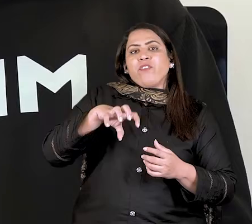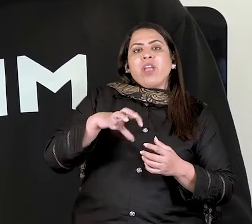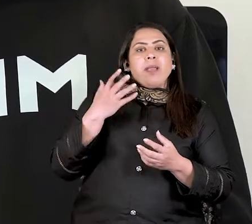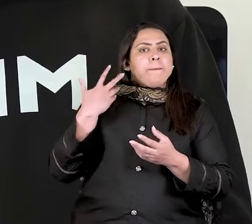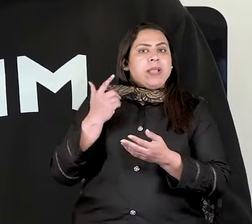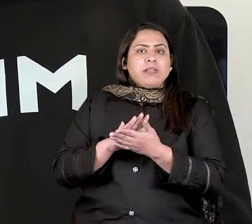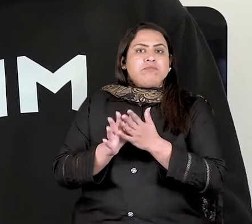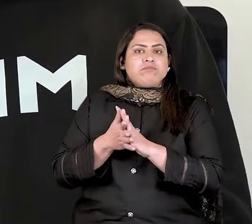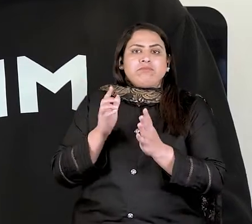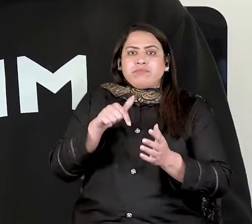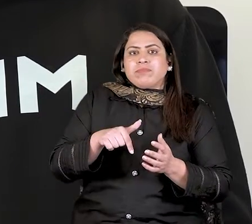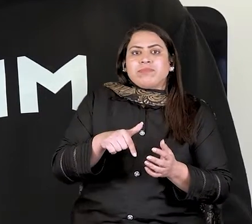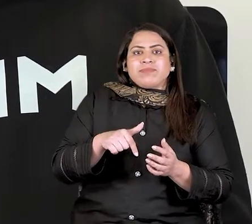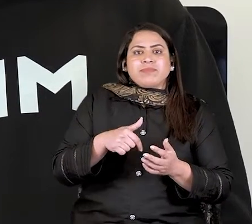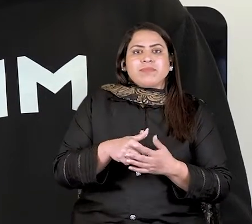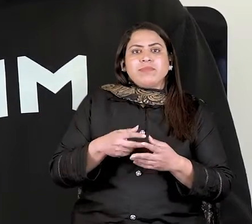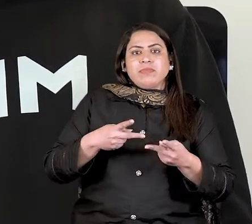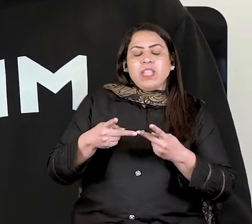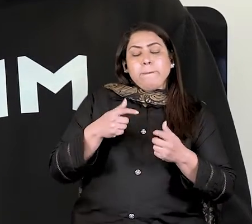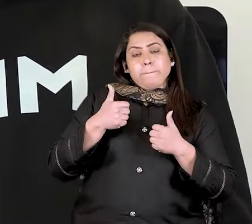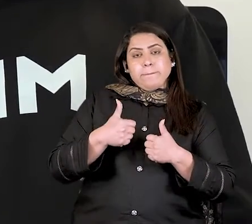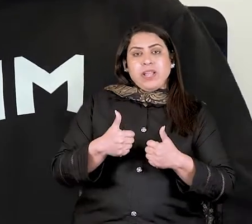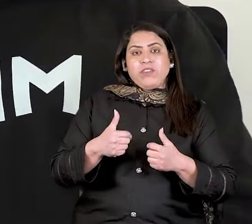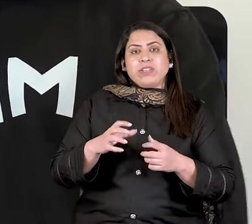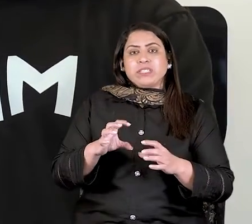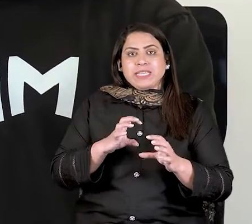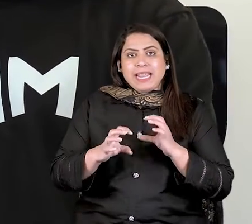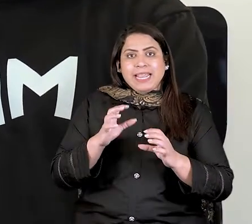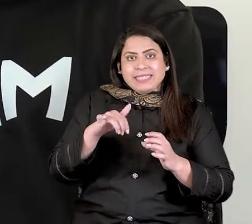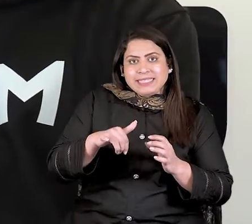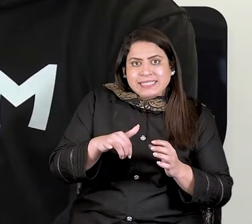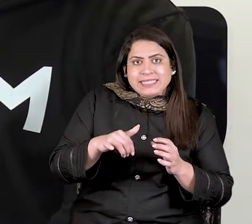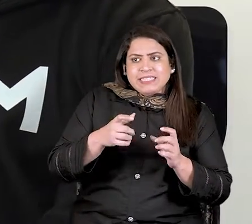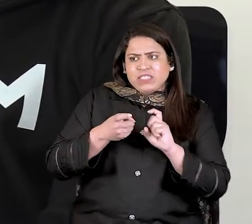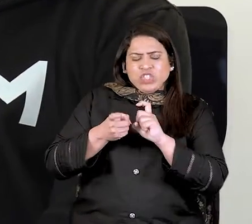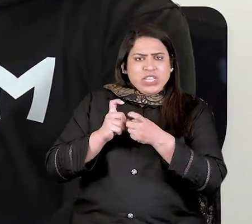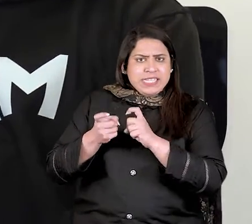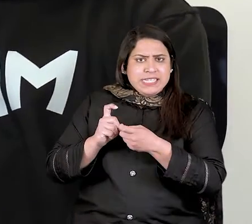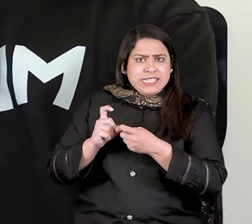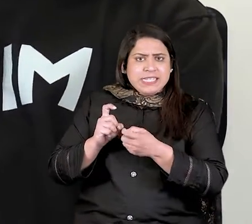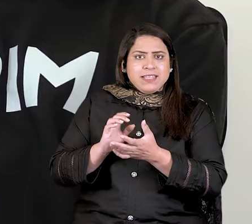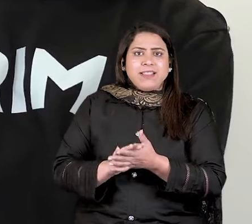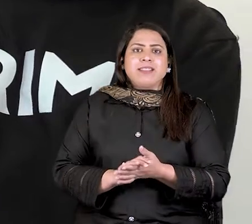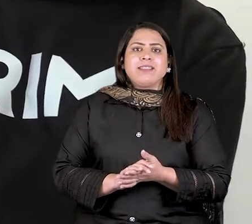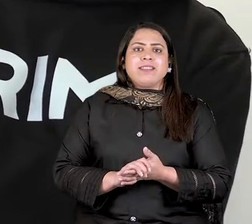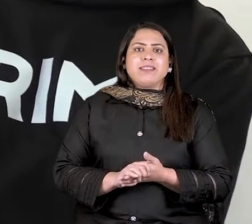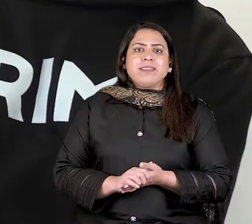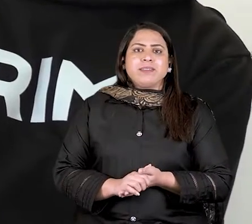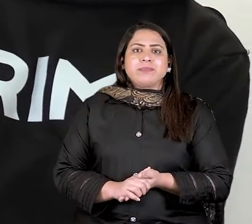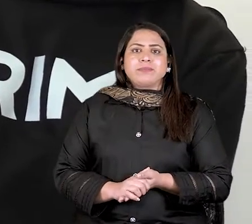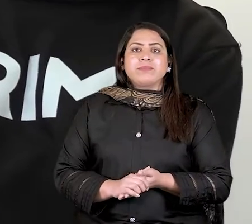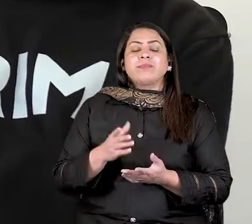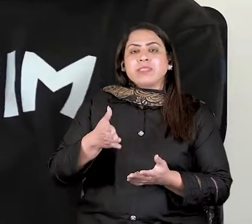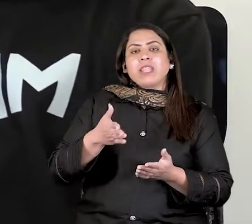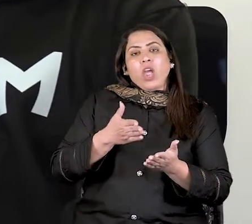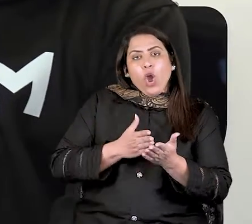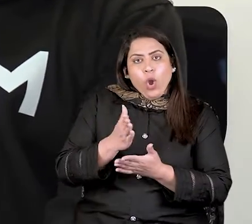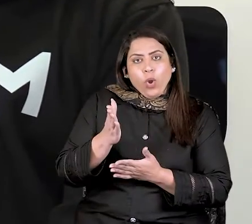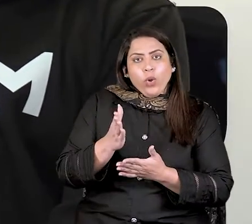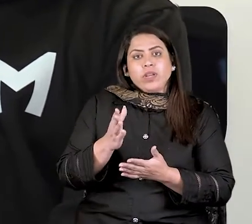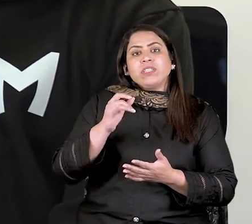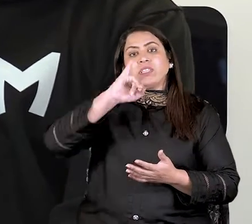actually getting to see a finished product that there's a burger joint which I can actually take inspirations from to